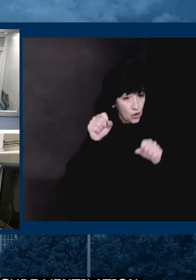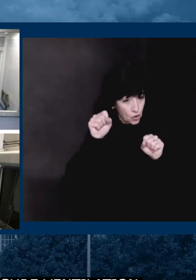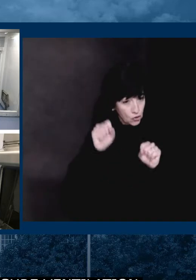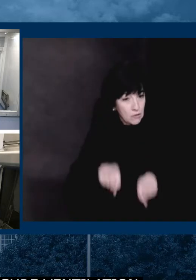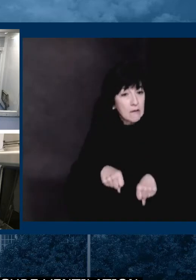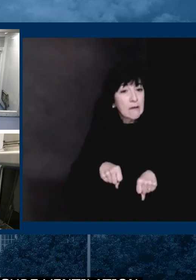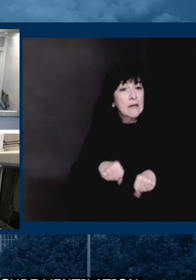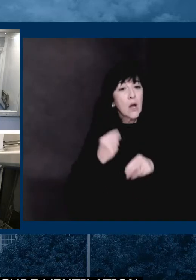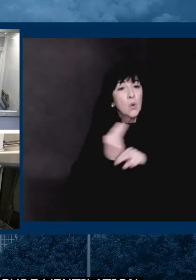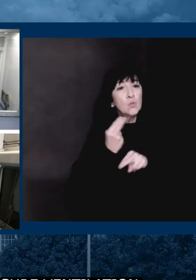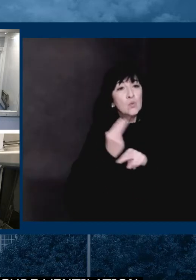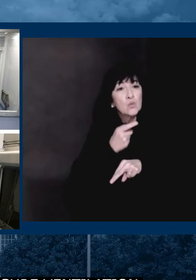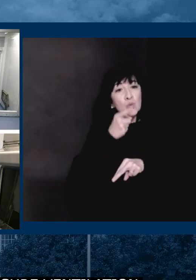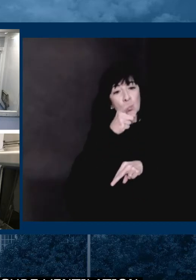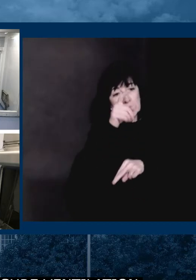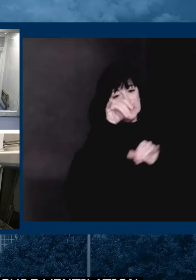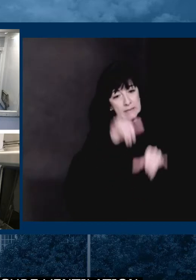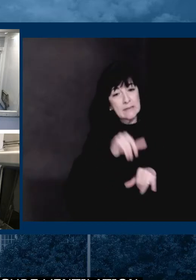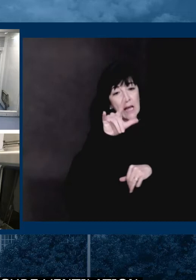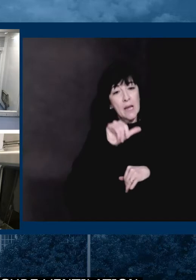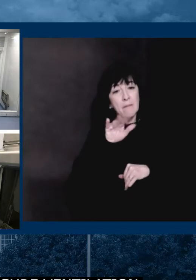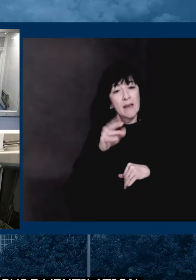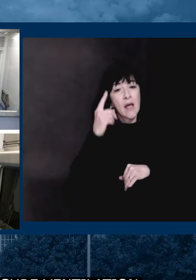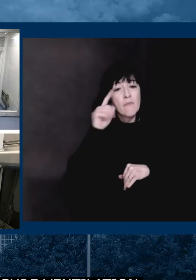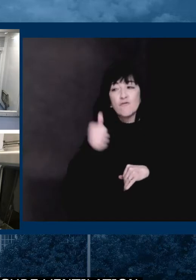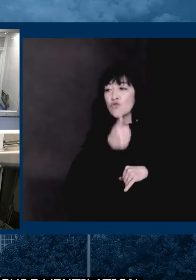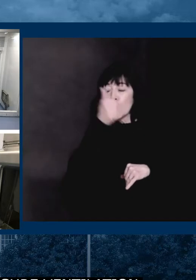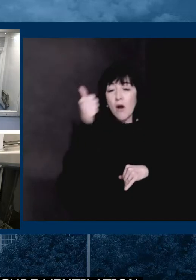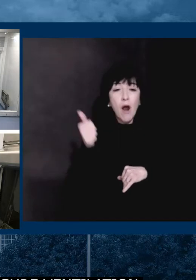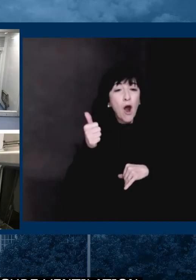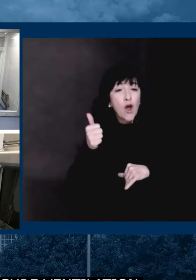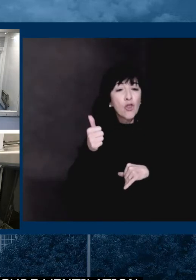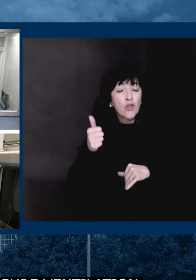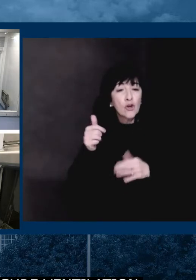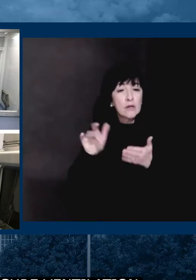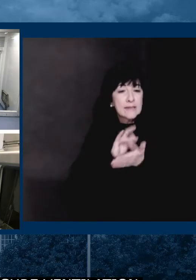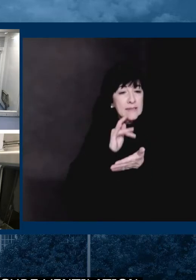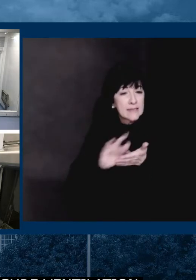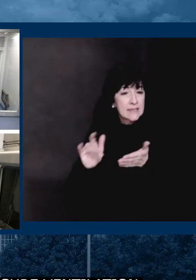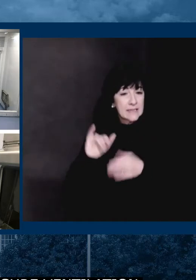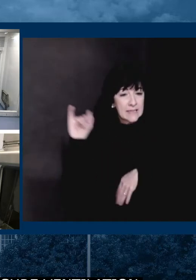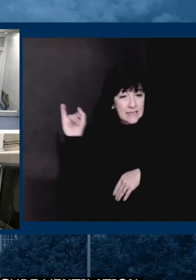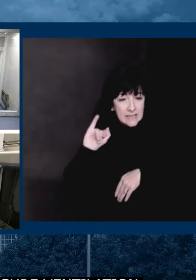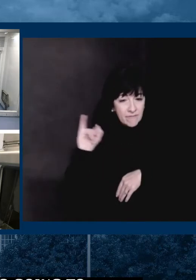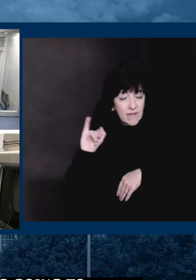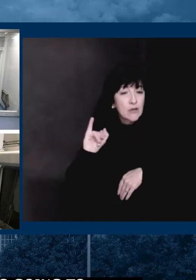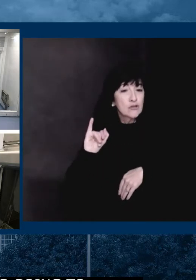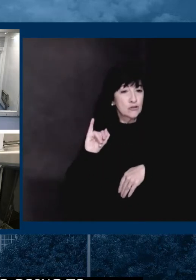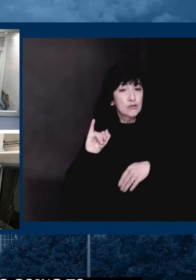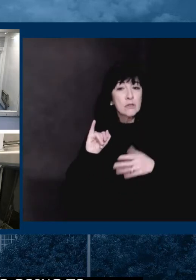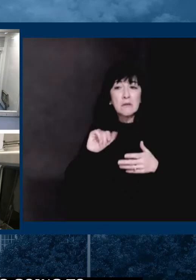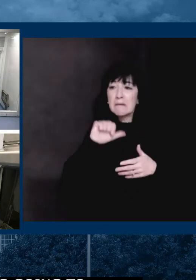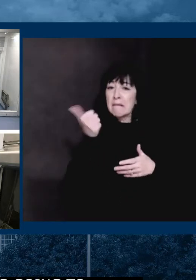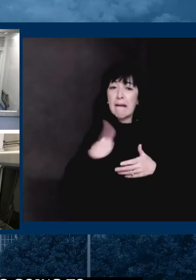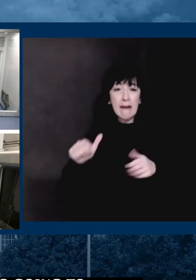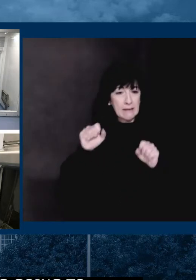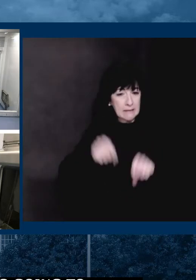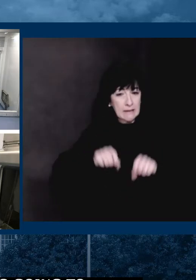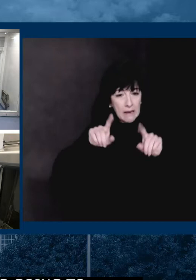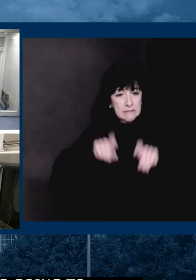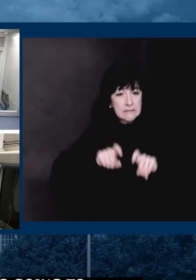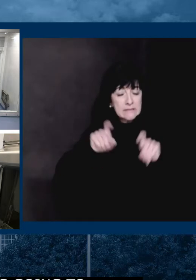to continue to expand our current capabilities, streamline workflows, and protect staff and lab